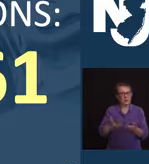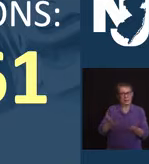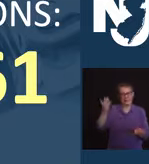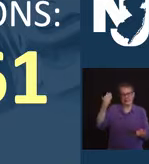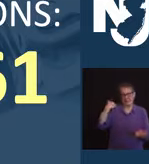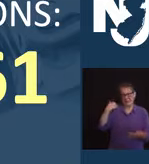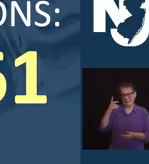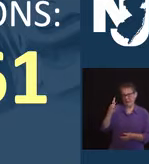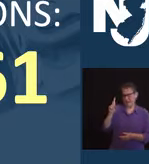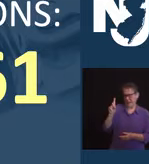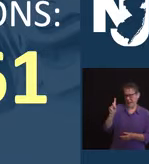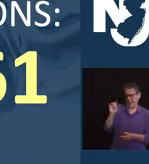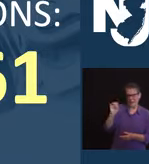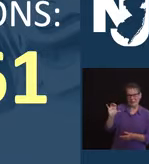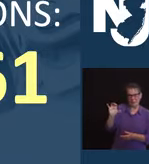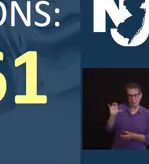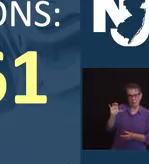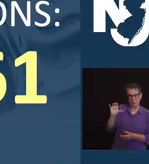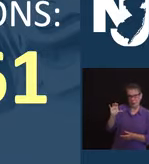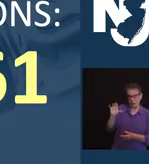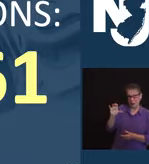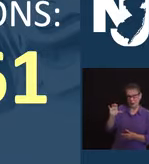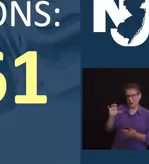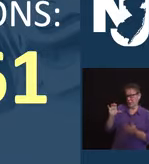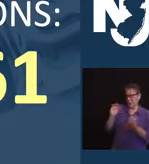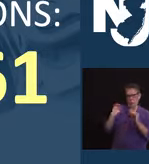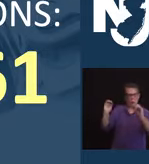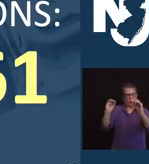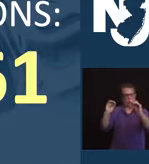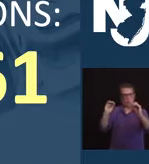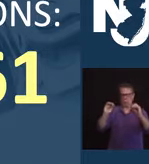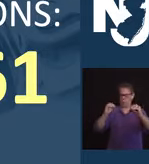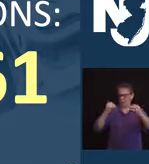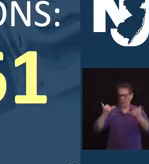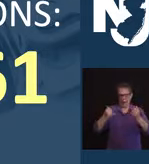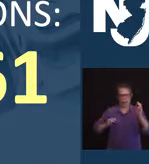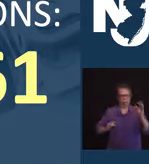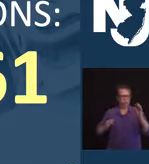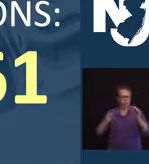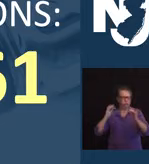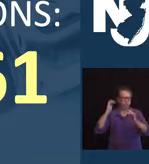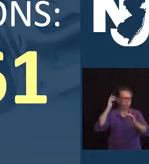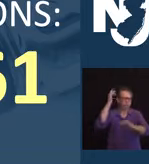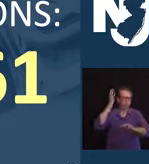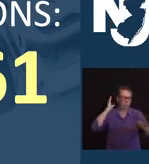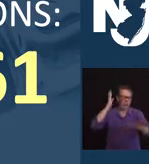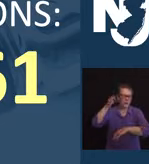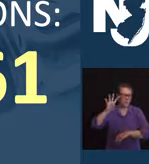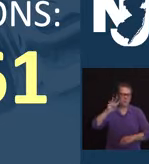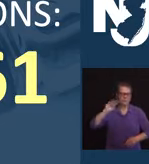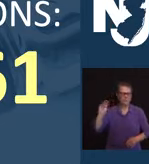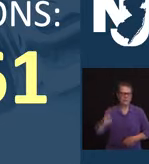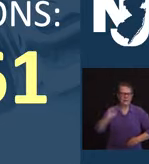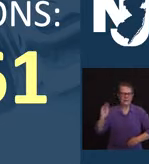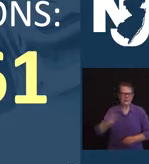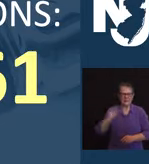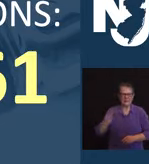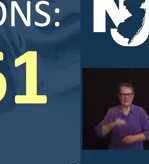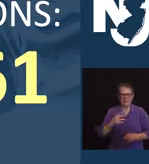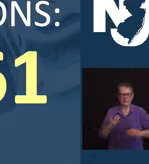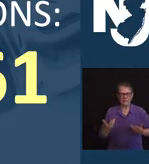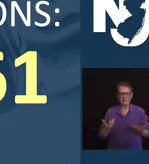current pace of vaccinations, our 6 megasites in Rockaway Township, the Meadowlands, Edison,